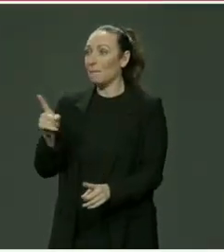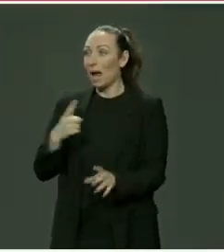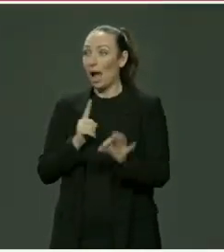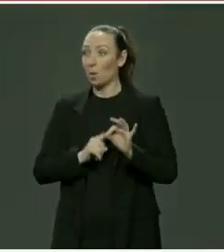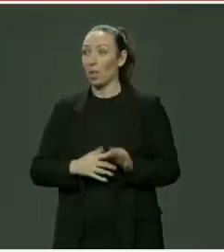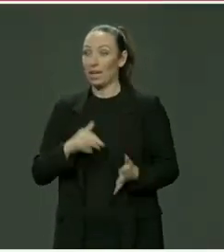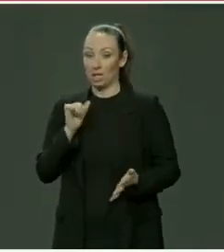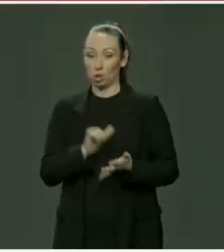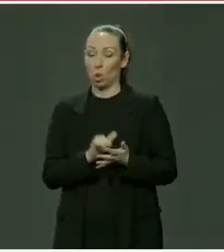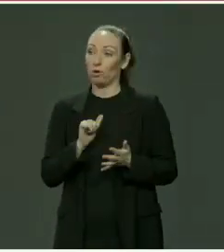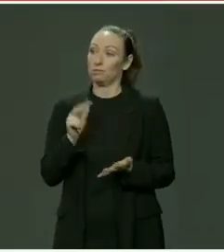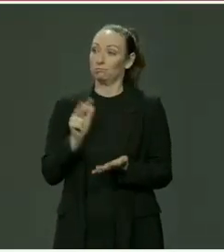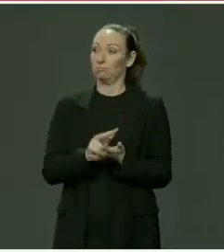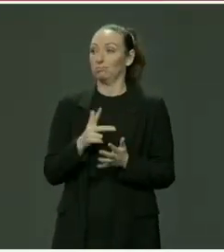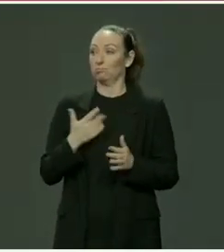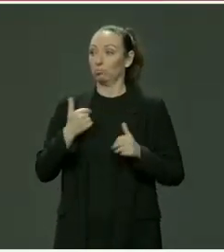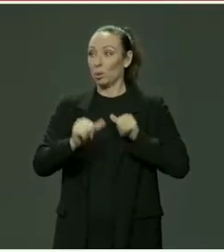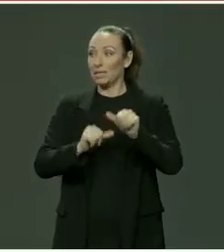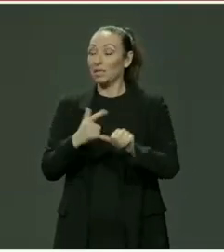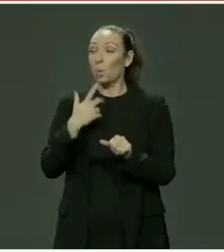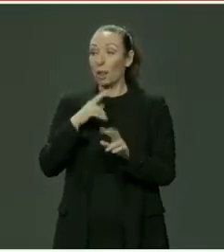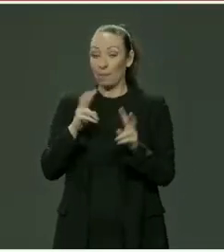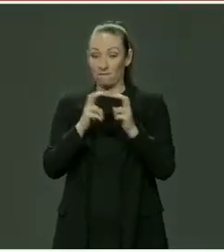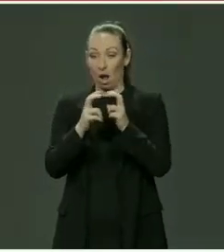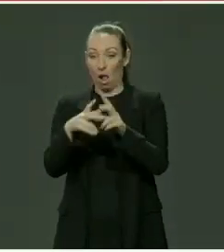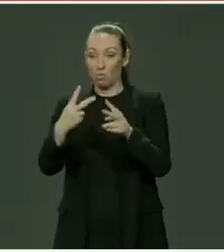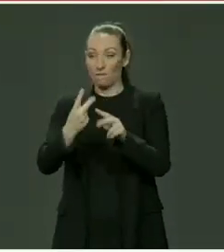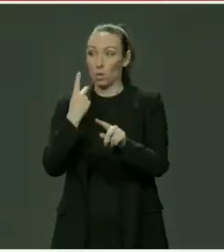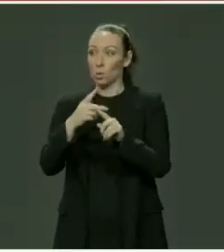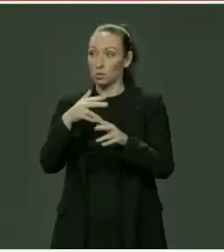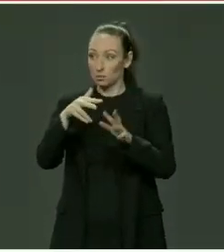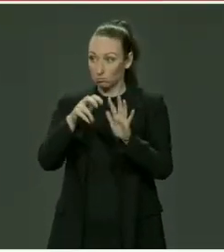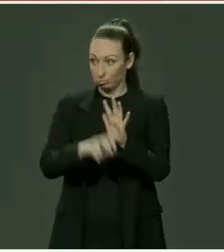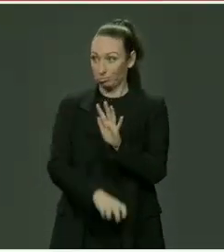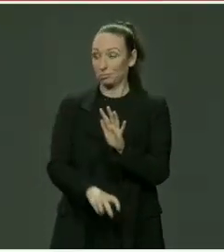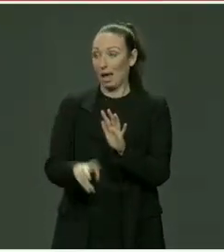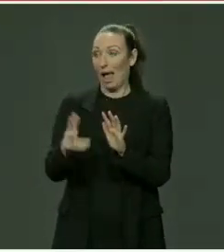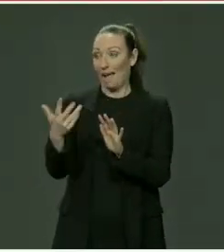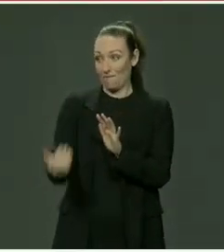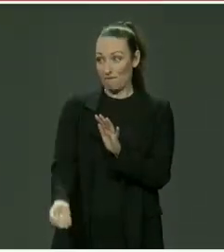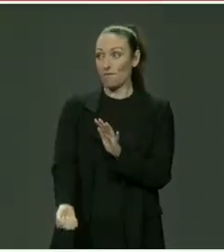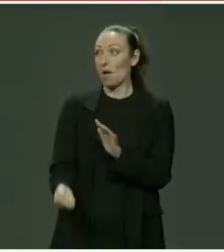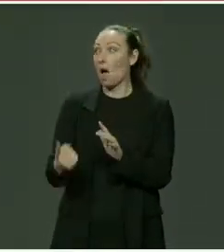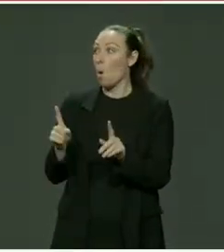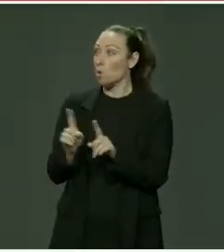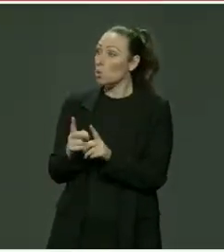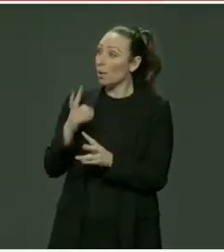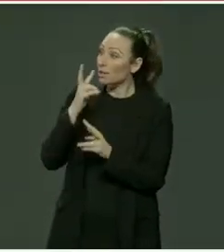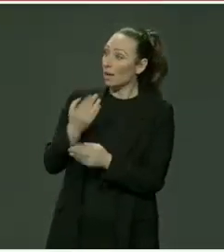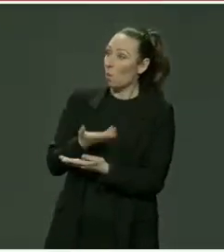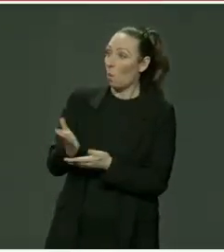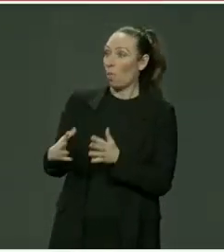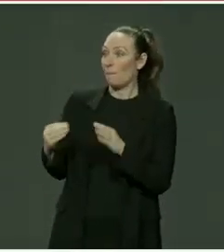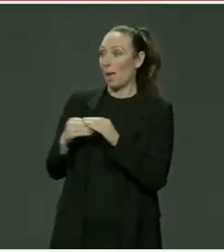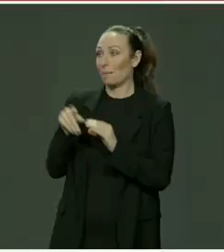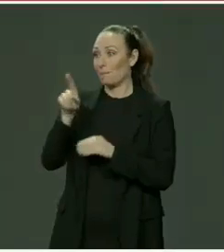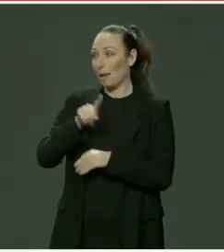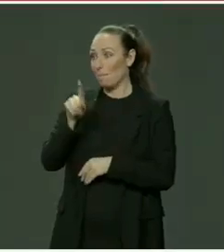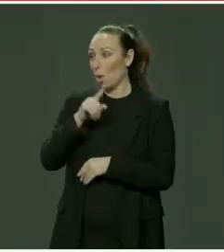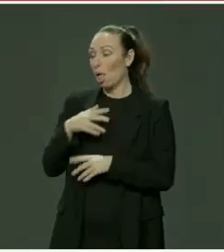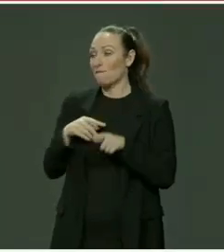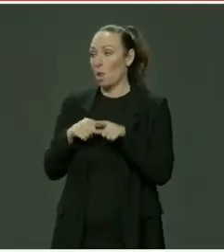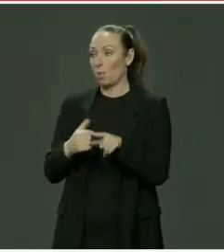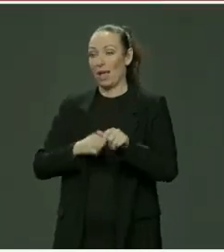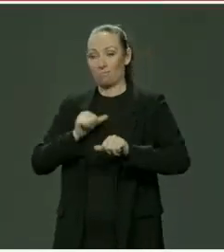processes get down into file reviews. We also expect all our bankers to be following our procedures when